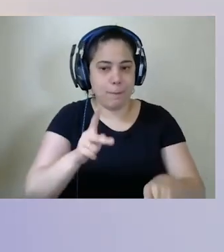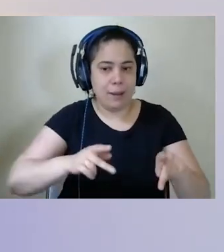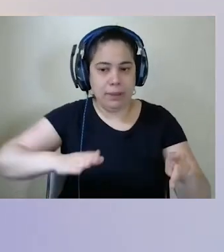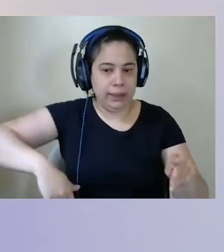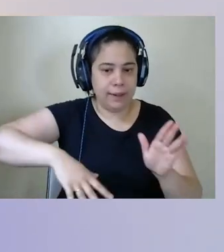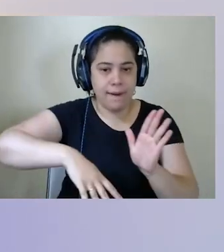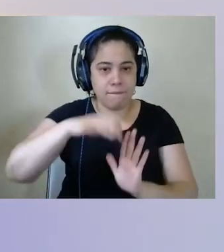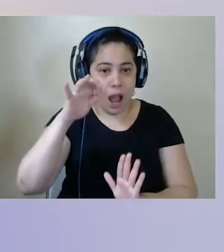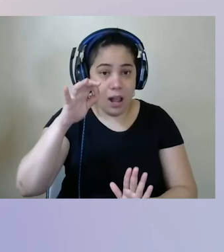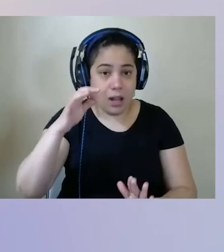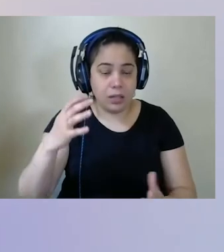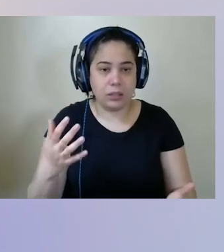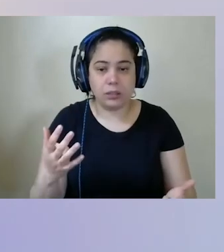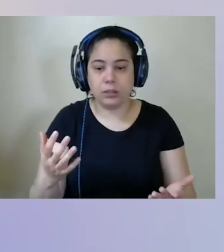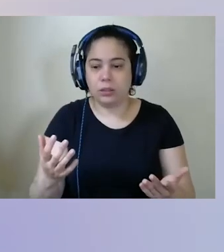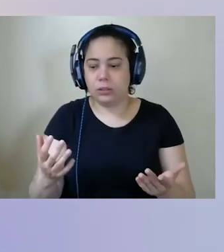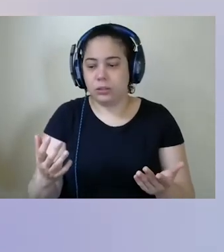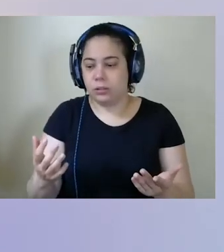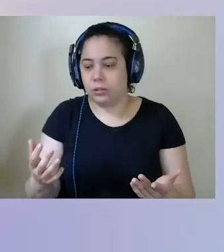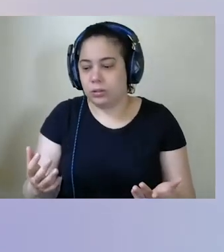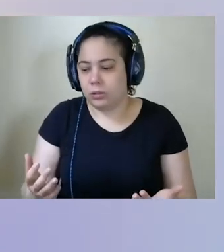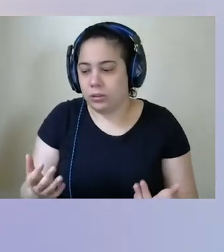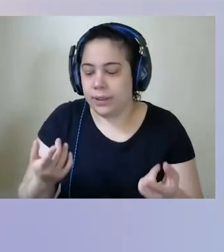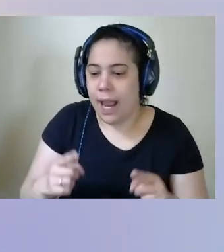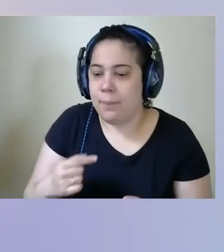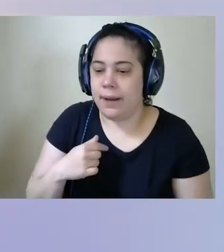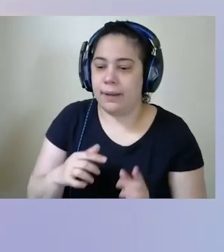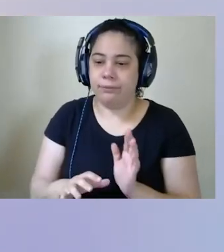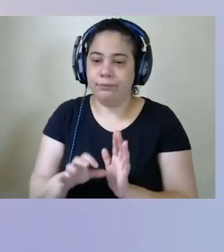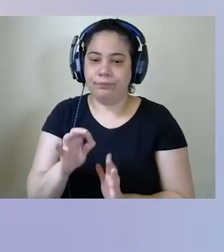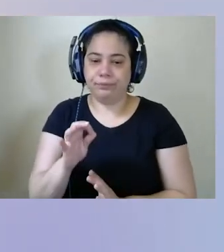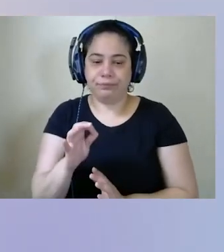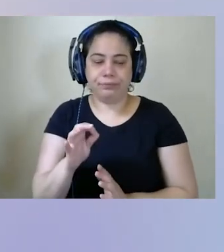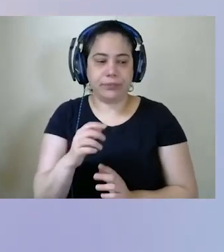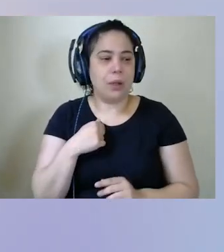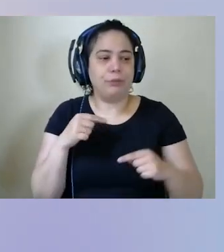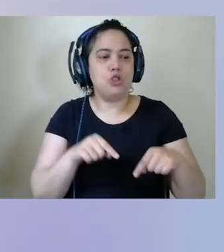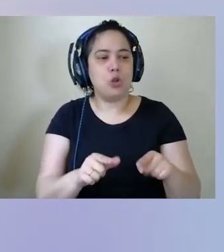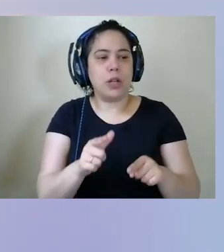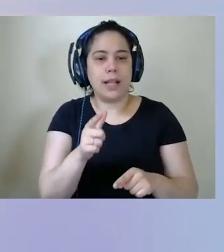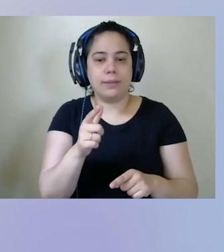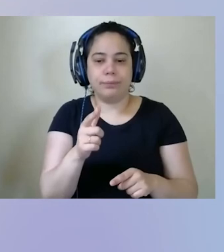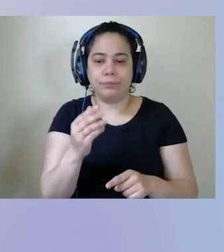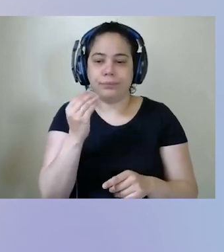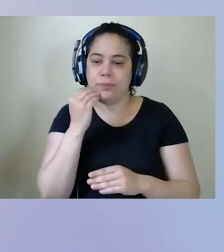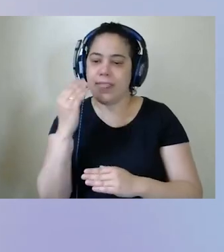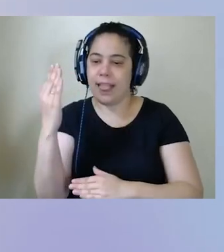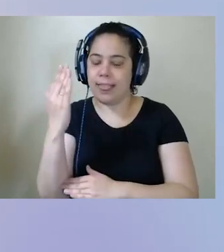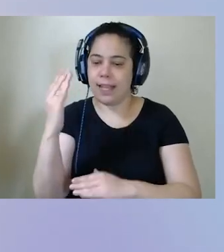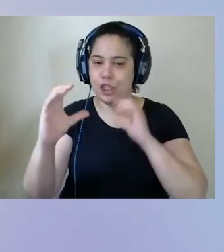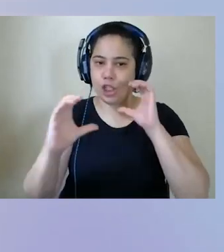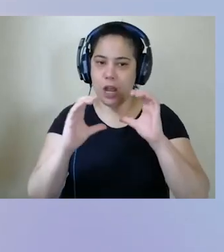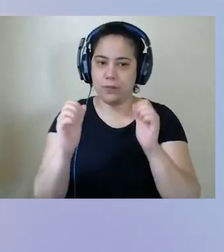It turned out, I mean, I had a conversation, a lunch conversation with Bessel, a friend of mine, Bessel van der Kolk,